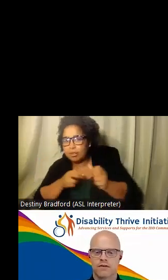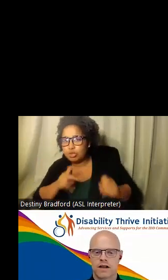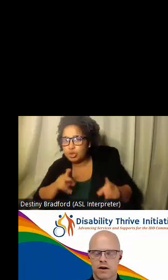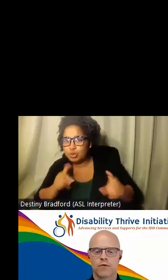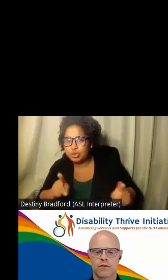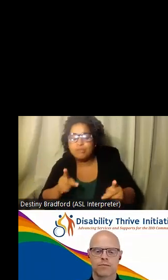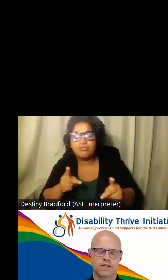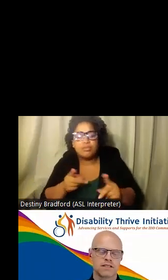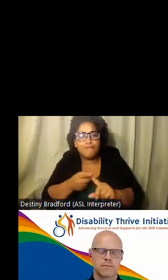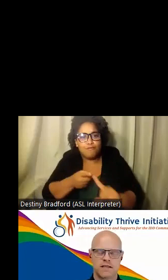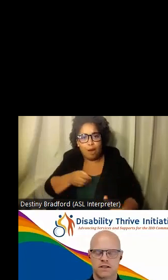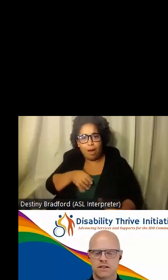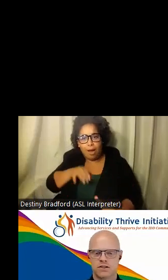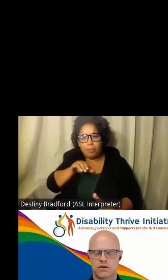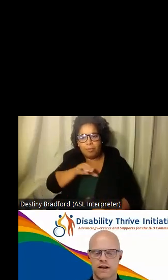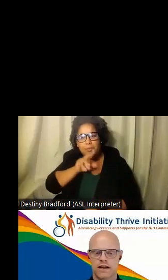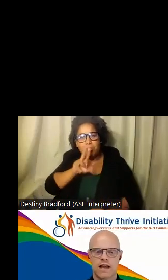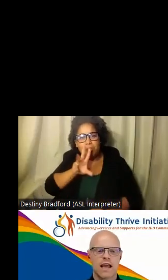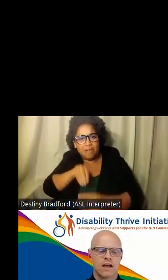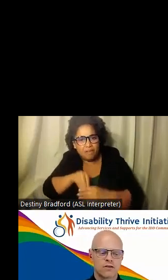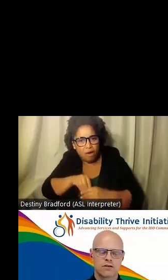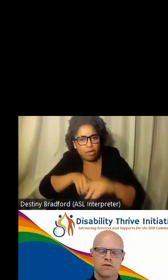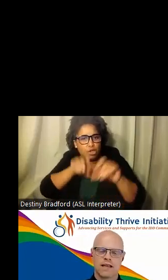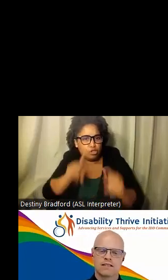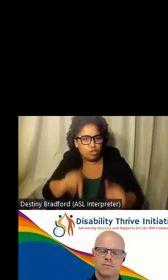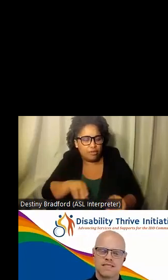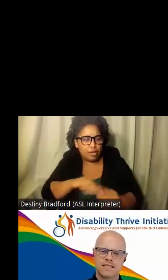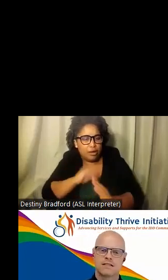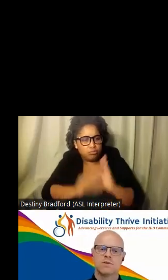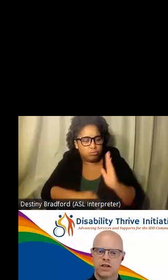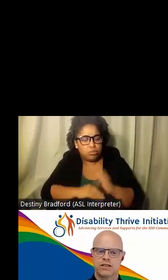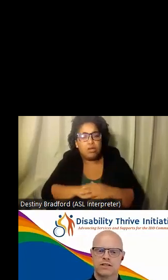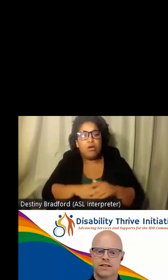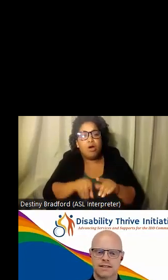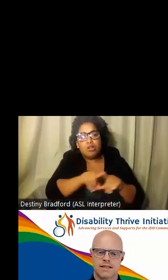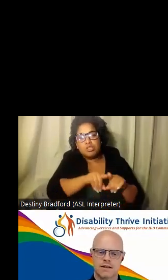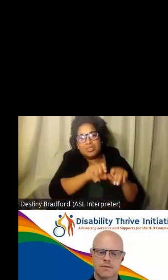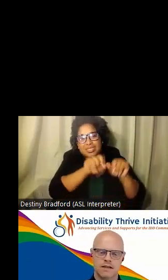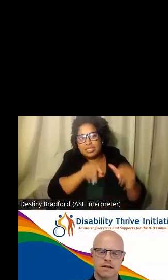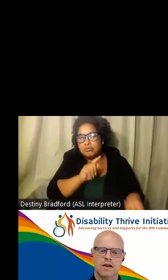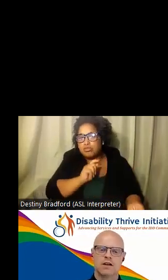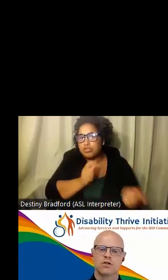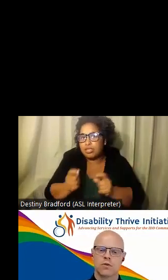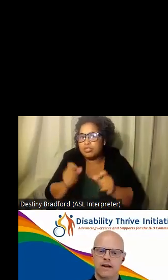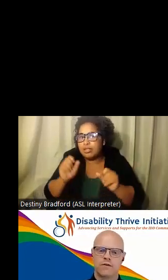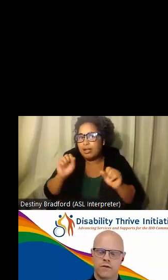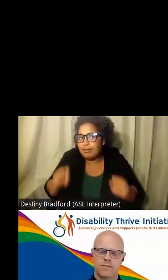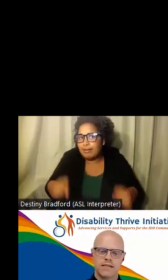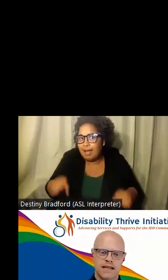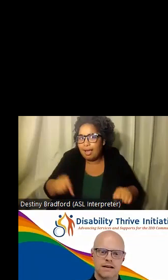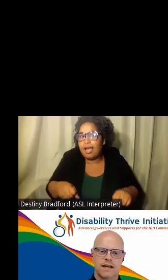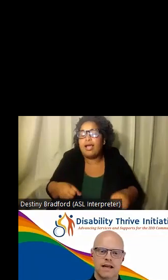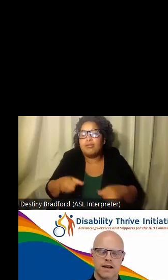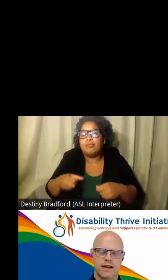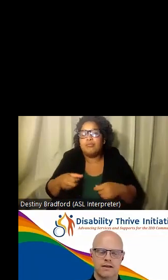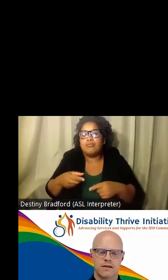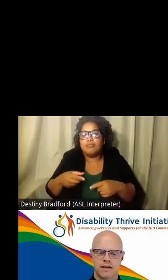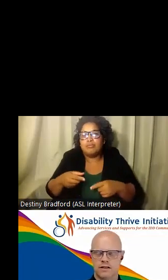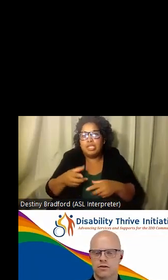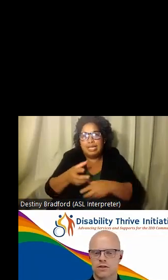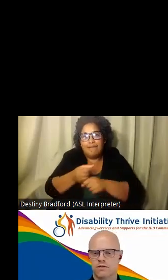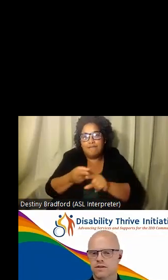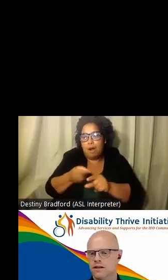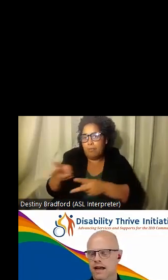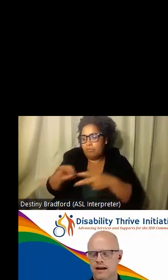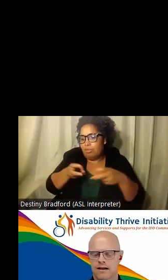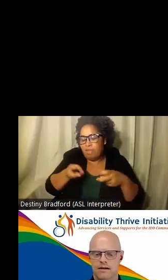that have come from participation in the survey, and also then some systems change things that can be derived from the data and